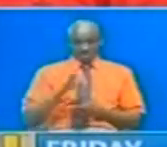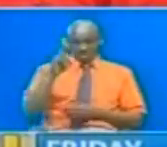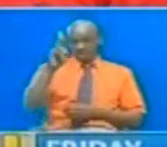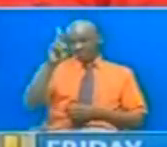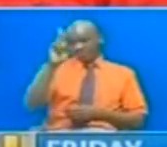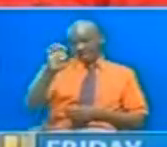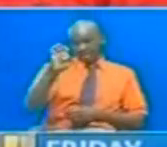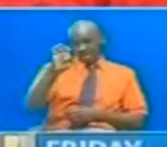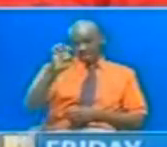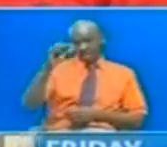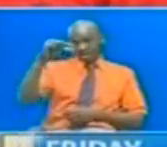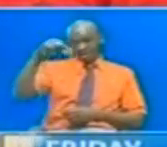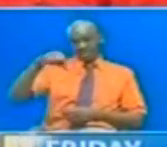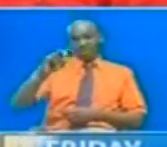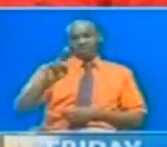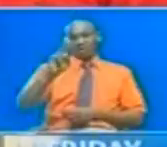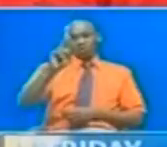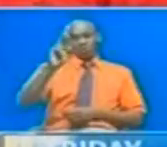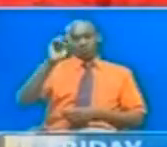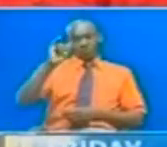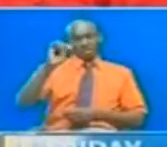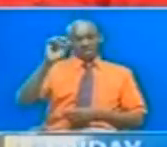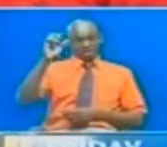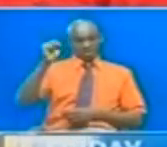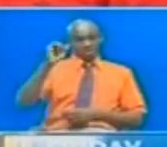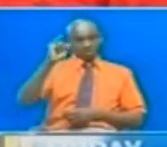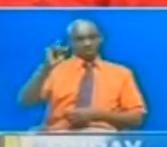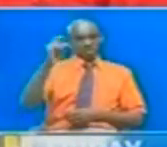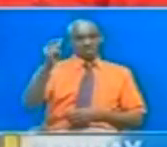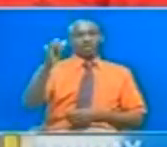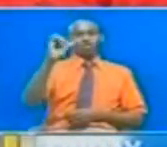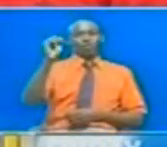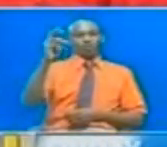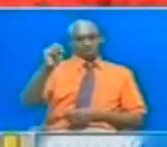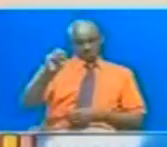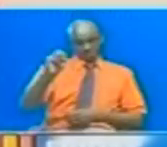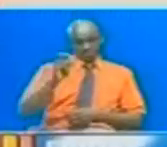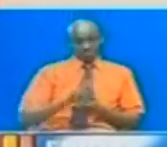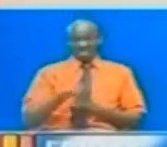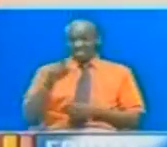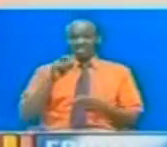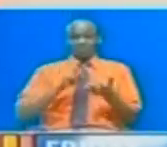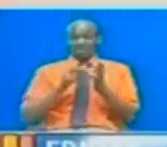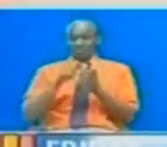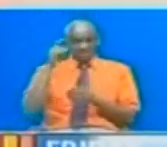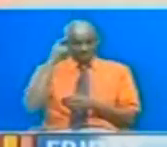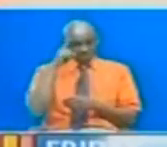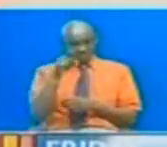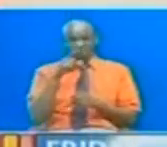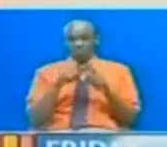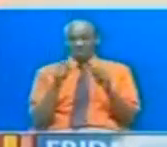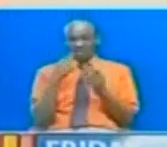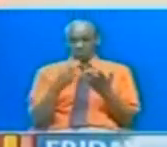Re. The sound is E, not mm-hmm. E. Mm-hmm. Requisition. Mm-hmm. Requisition. Mm-hmm. And this reminds me about also the